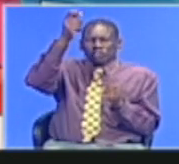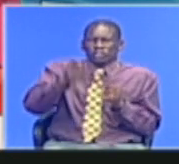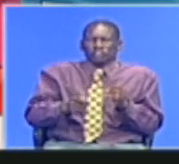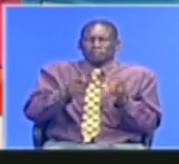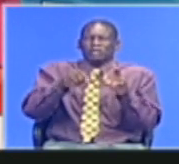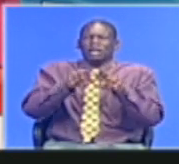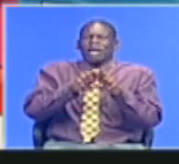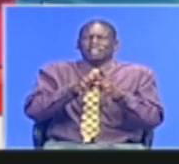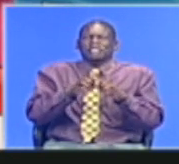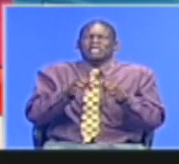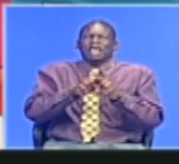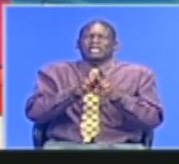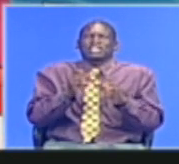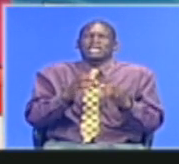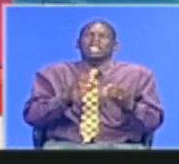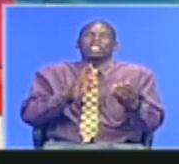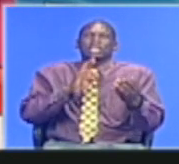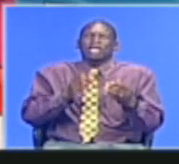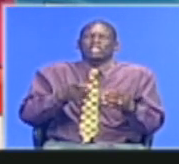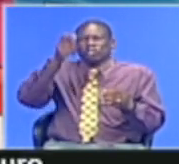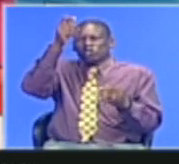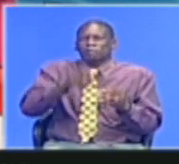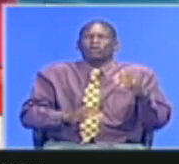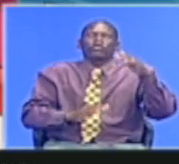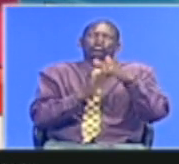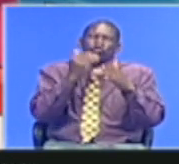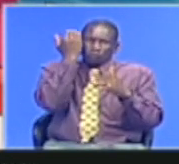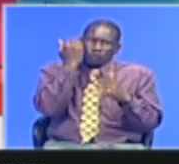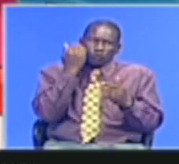the outcome of the Supreme Court petition. We'll know more about that on Friday.